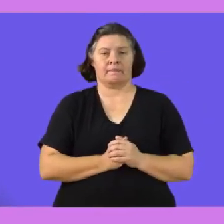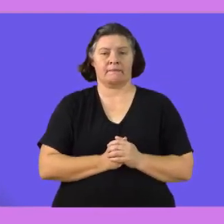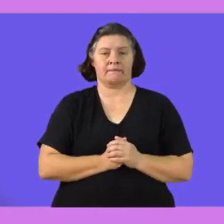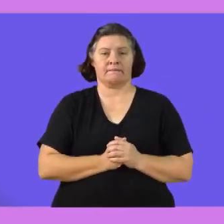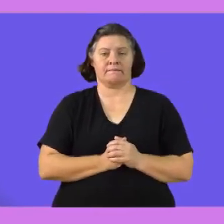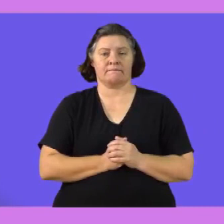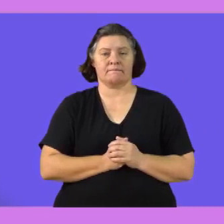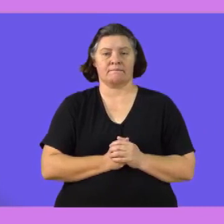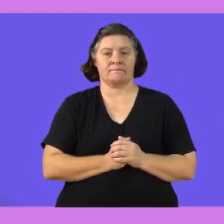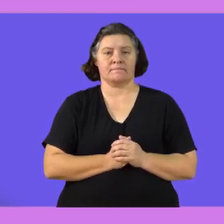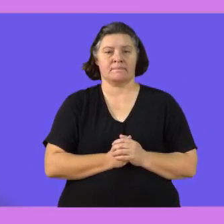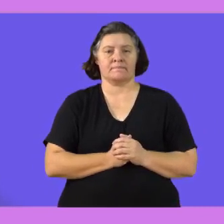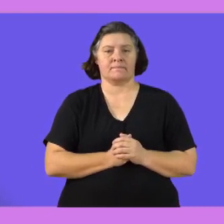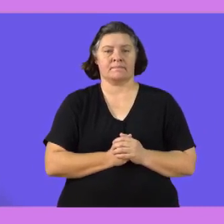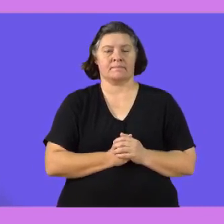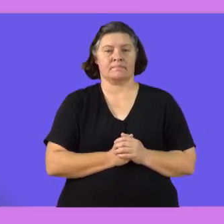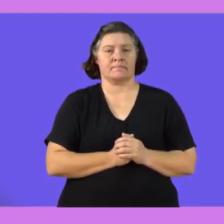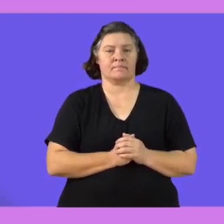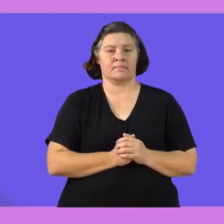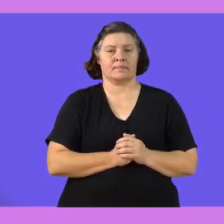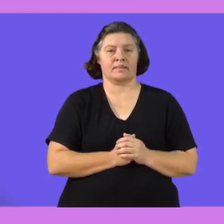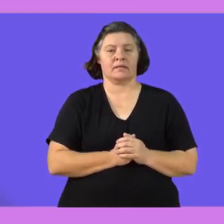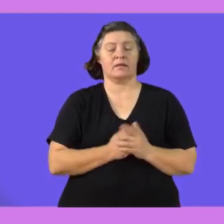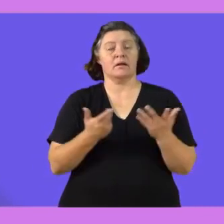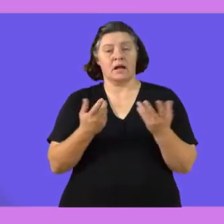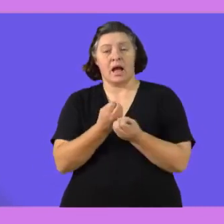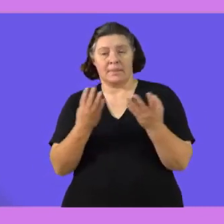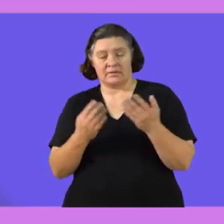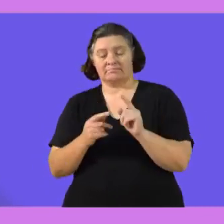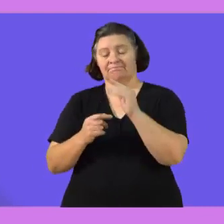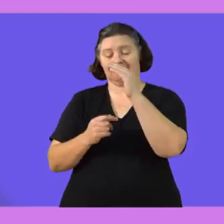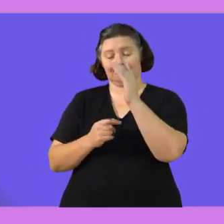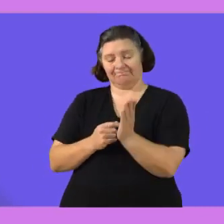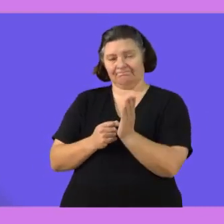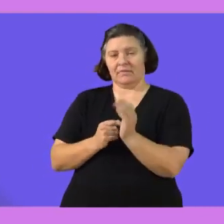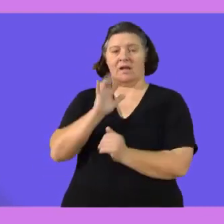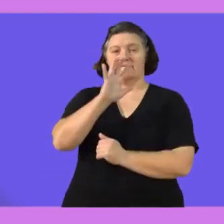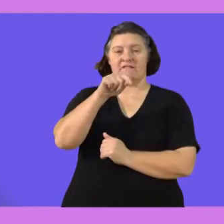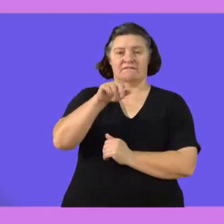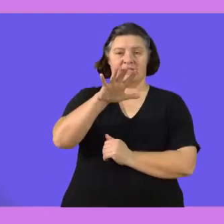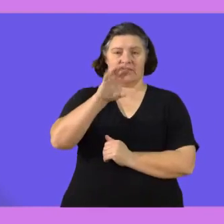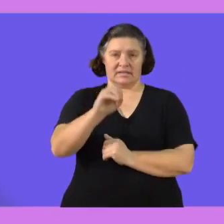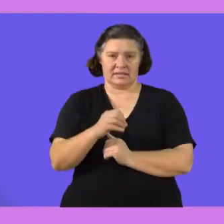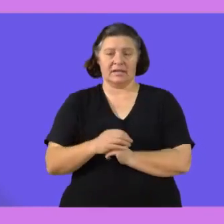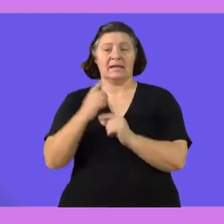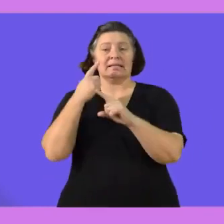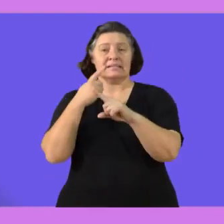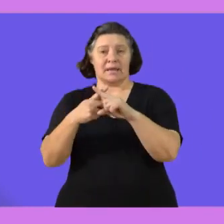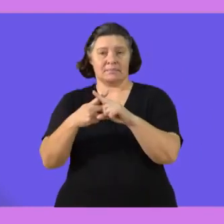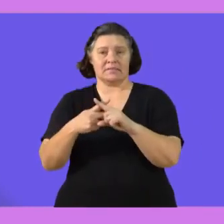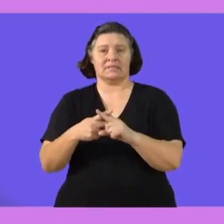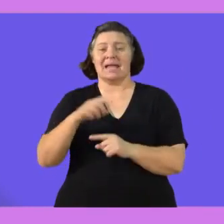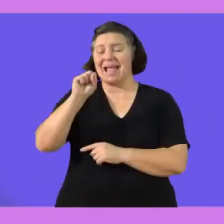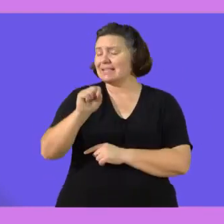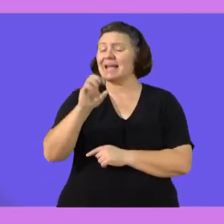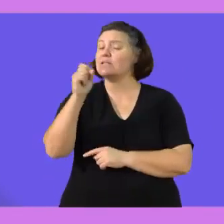cost, right? 646 and 20 cents equals to 5.50 multiplied by